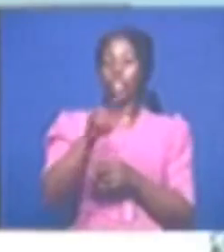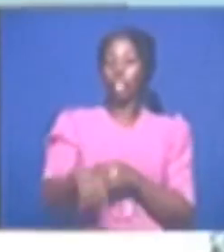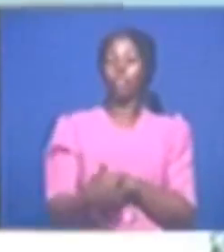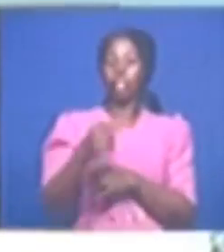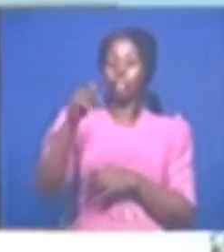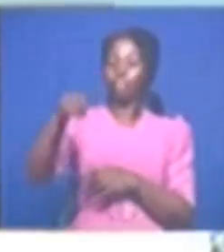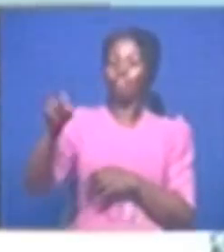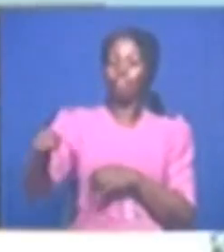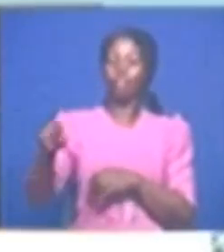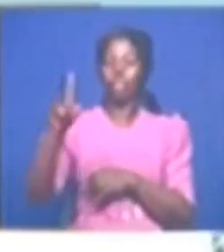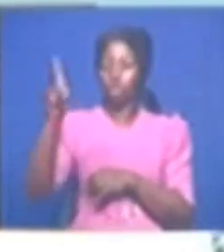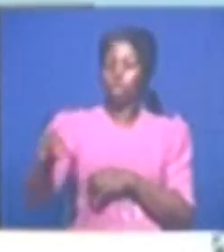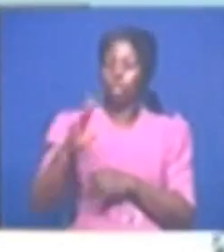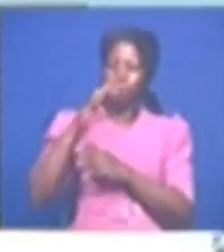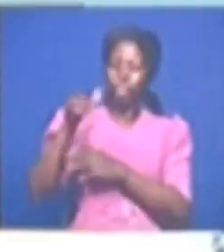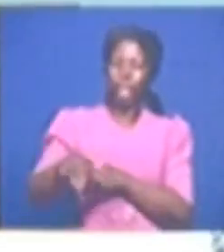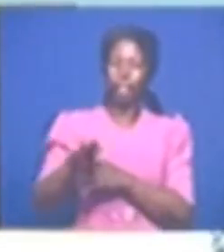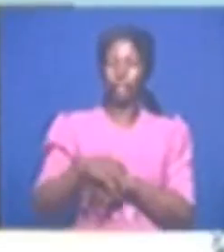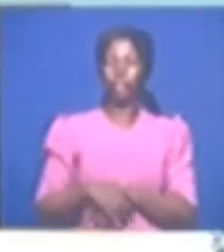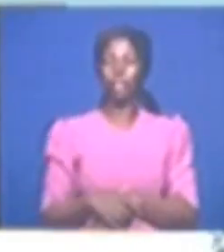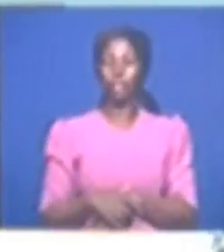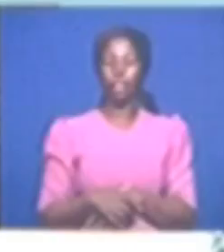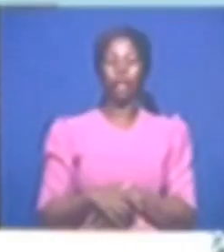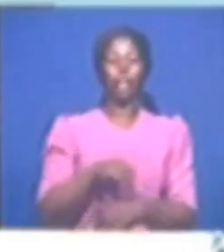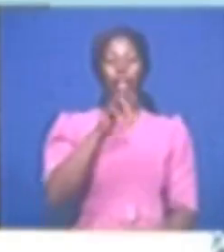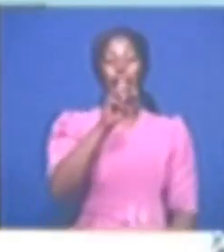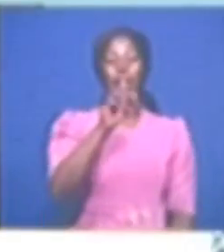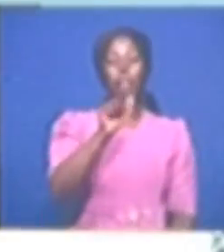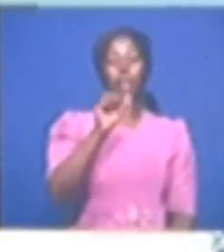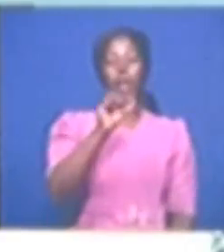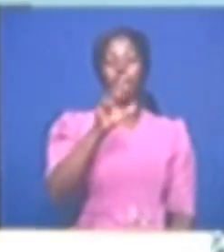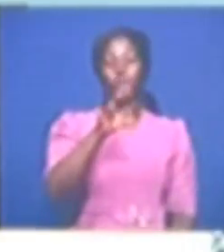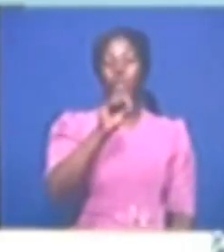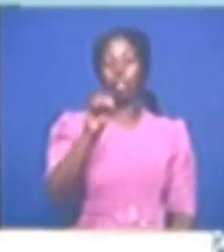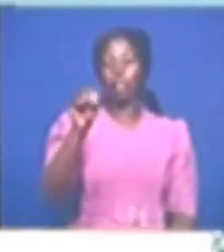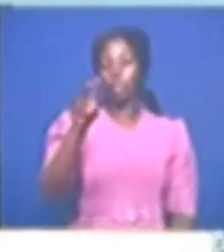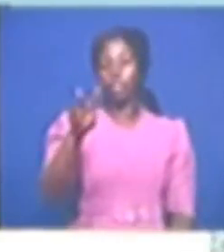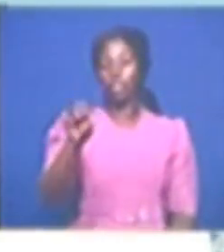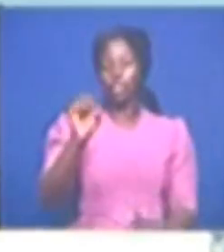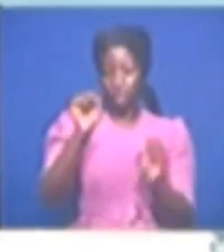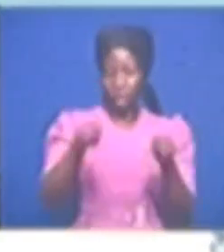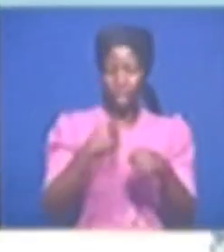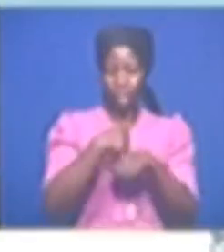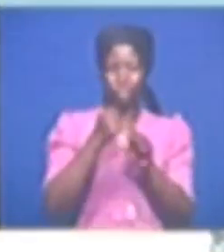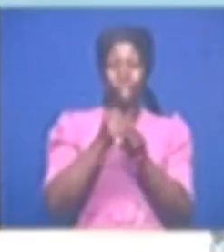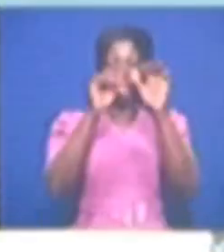carbon-rich ecosystems, mangroves can make an important contribution to the